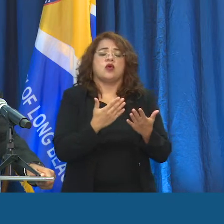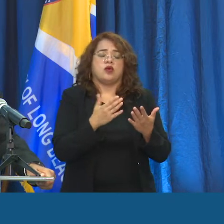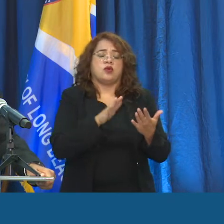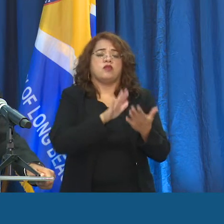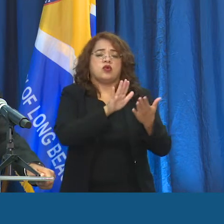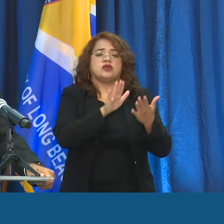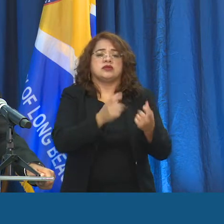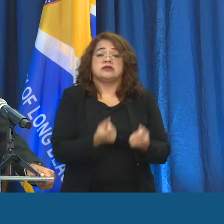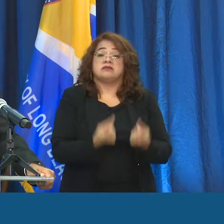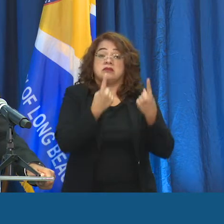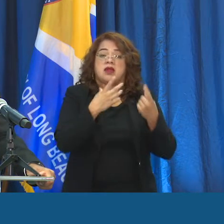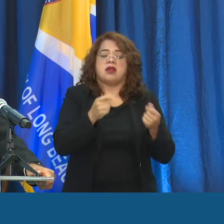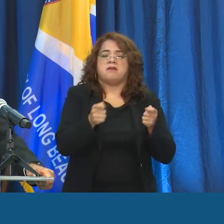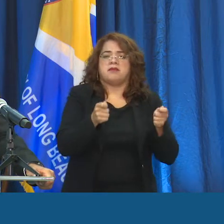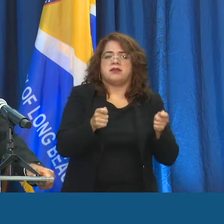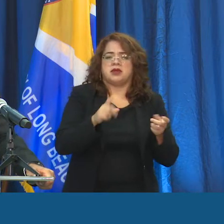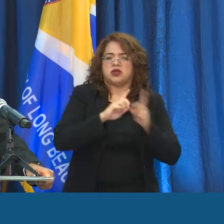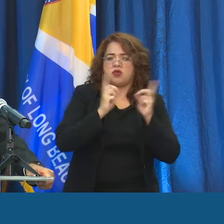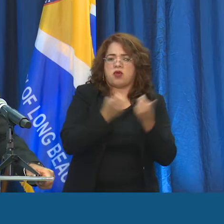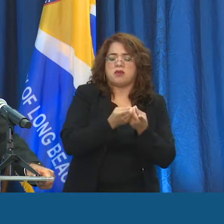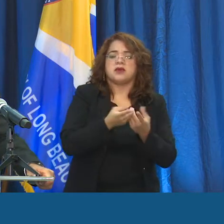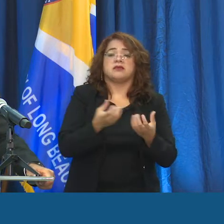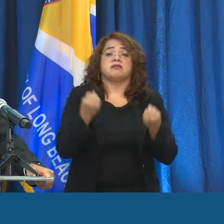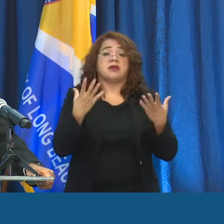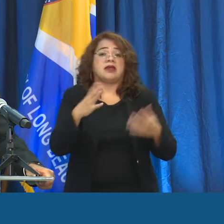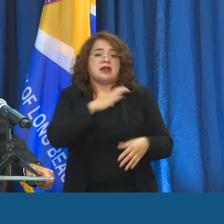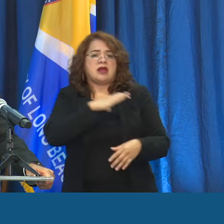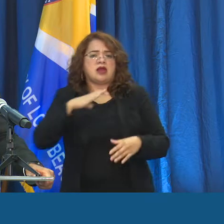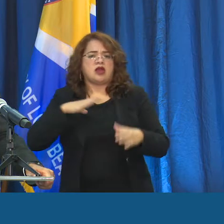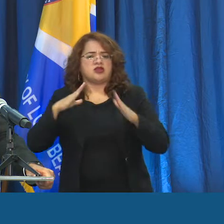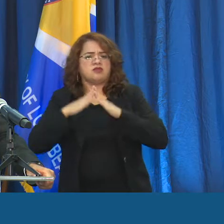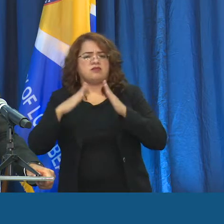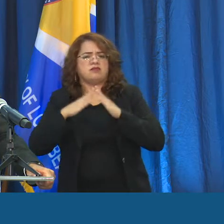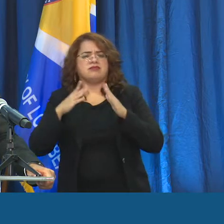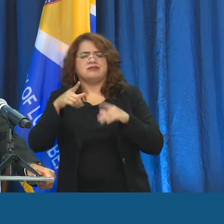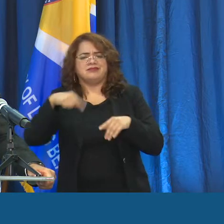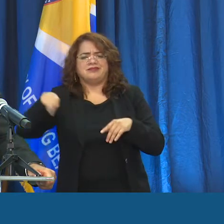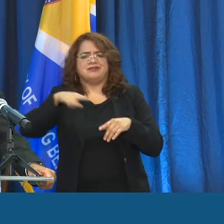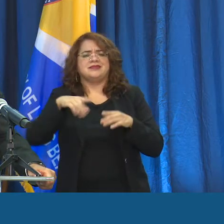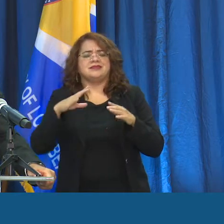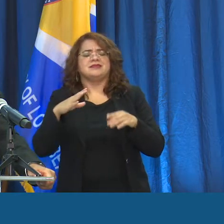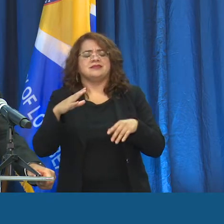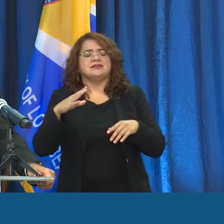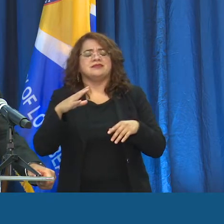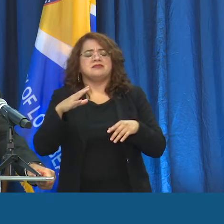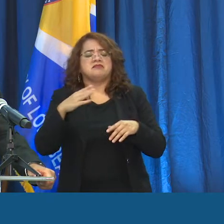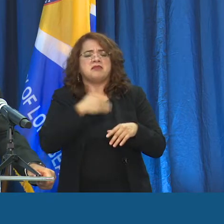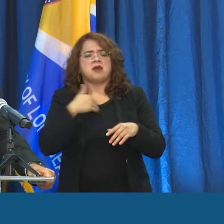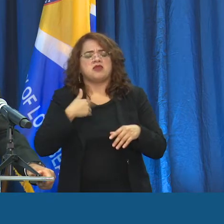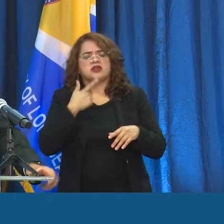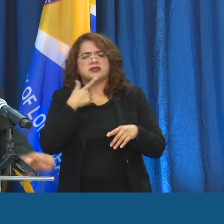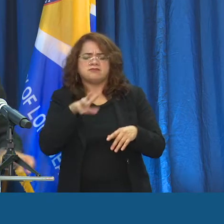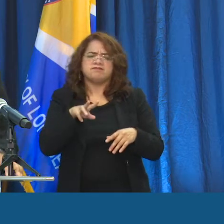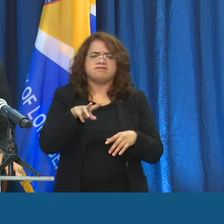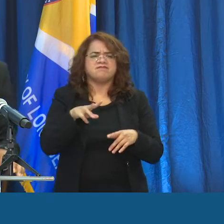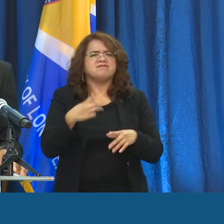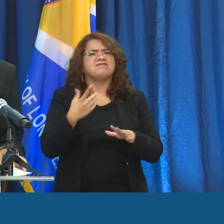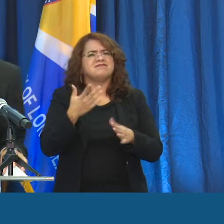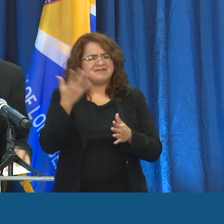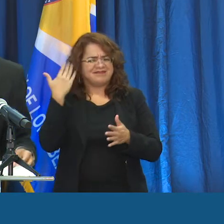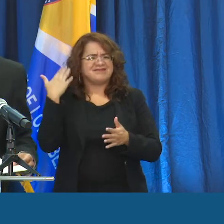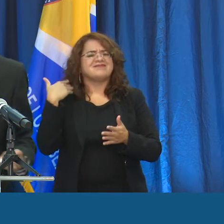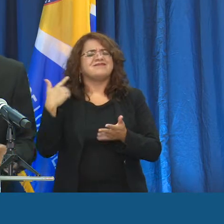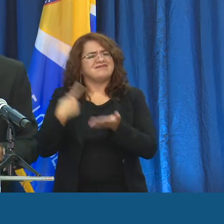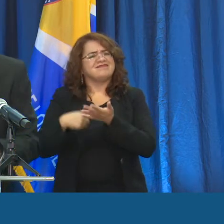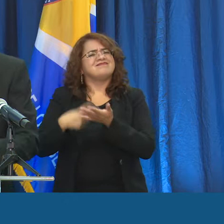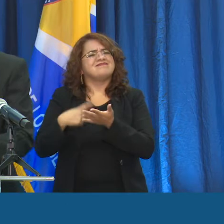our departments. That's something that many of the council members have brought up in the past, and it's time and the opportunities in front of us to do